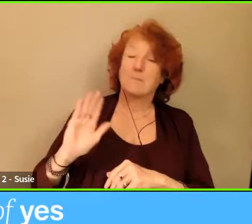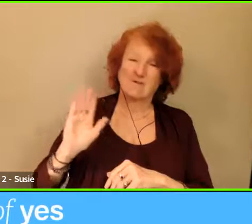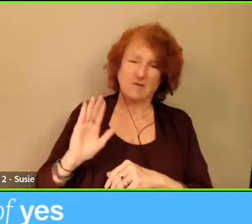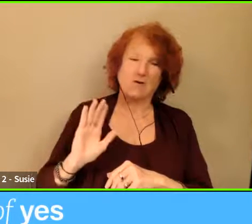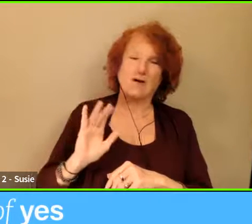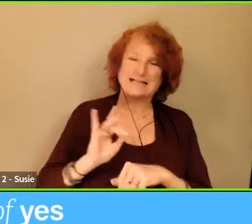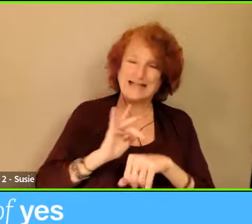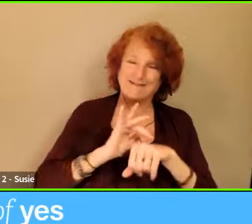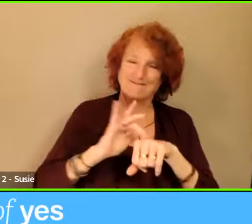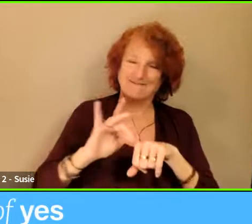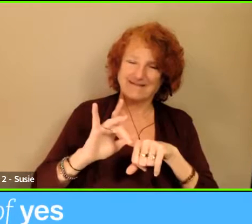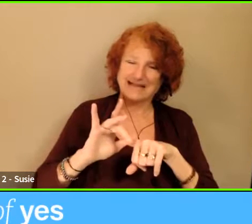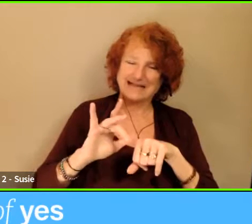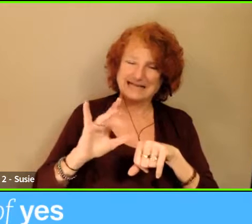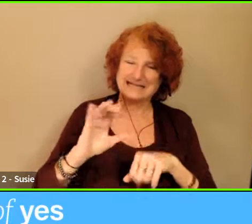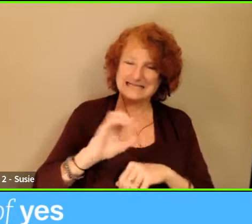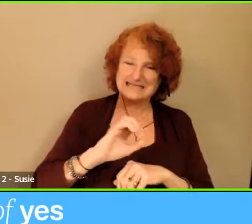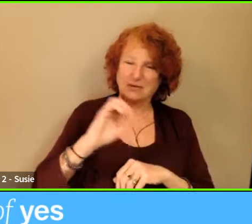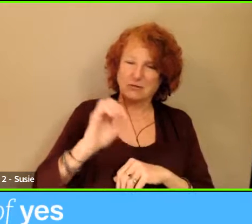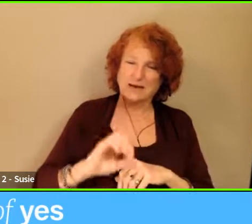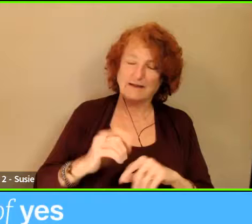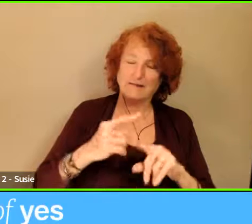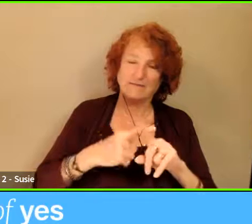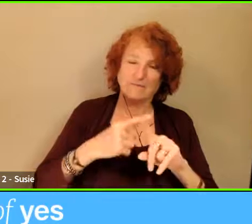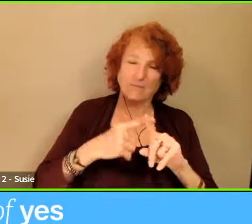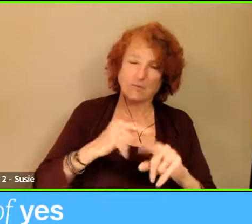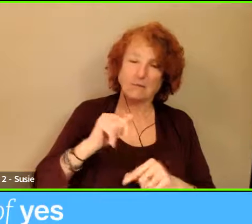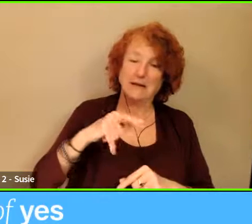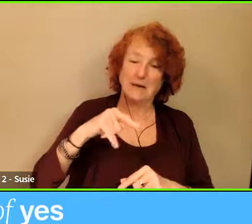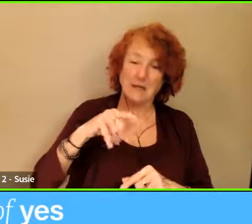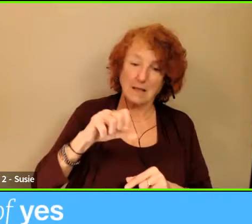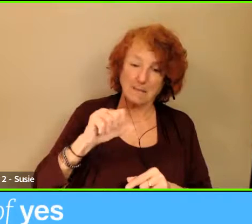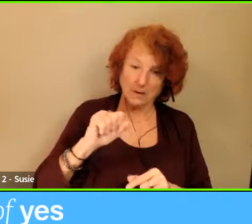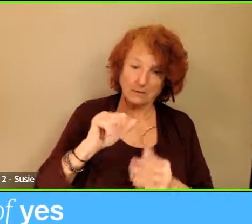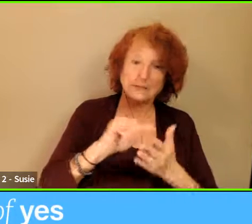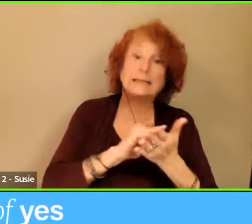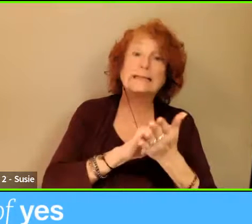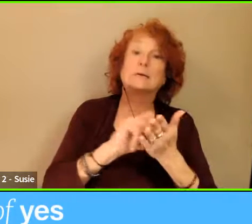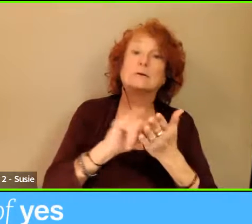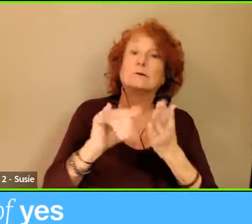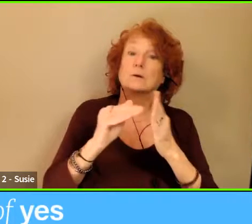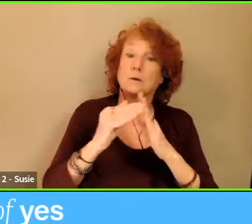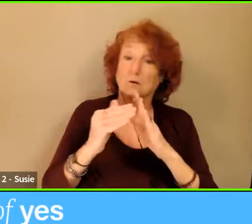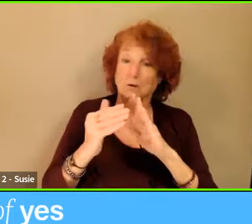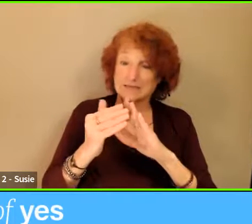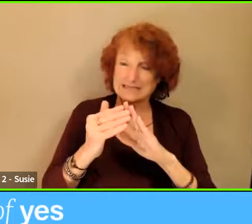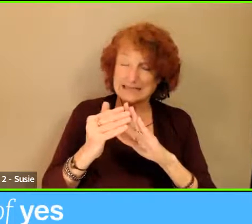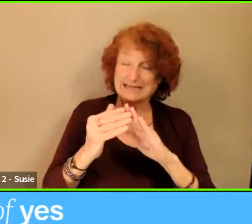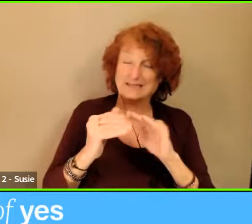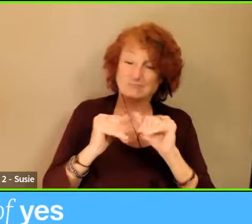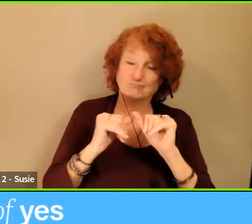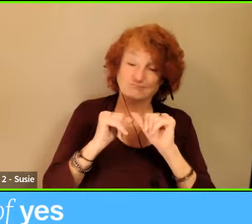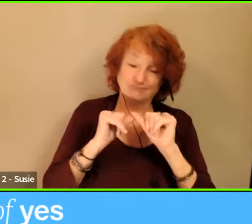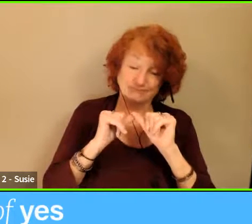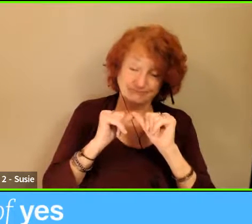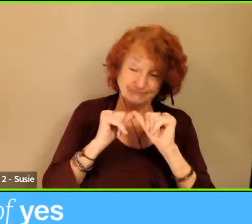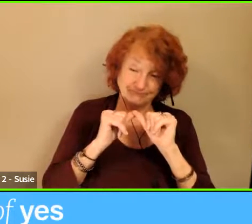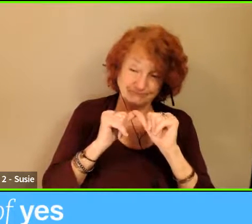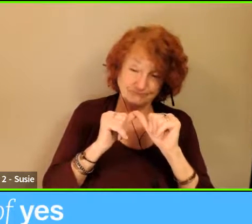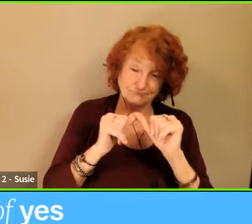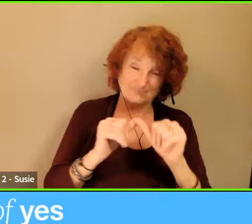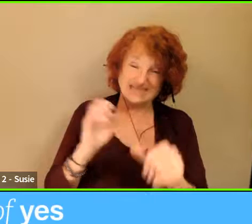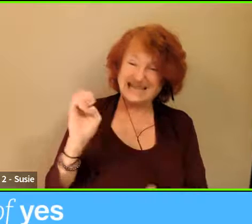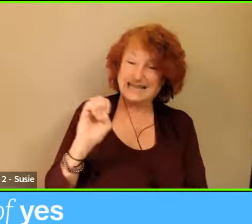vacancy rate for rental apartments more generally in New York City remains at